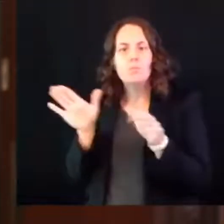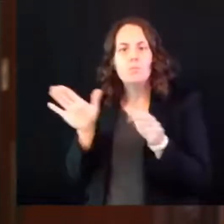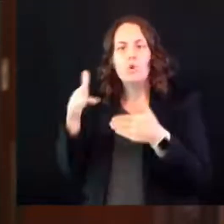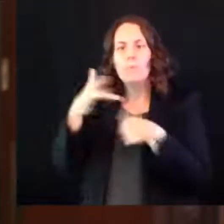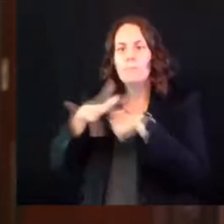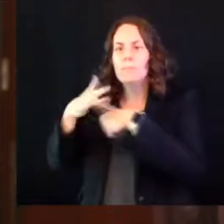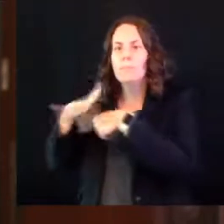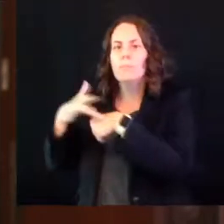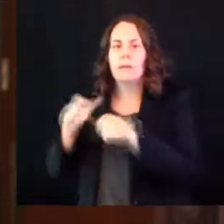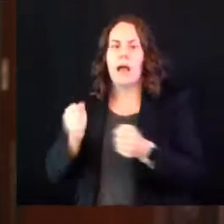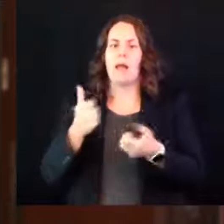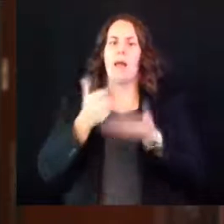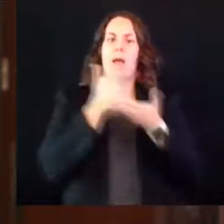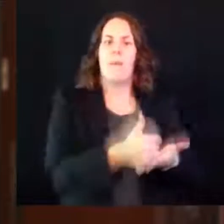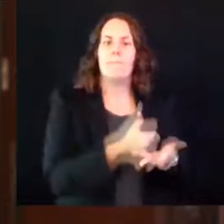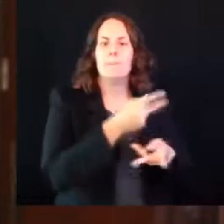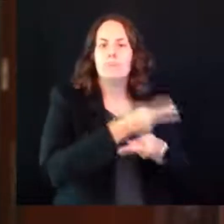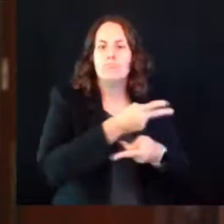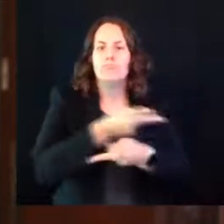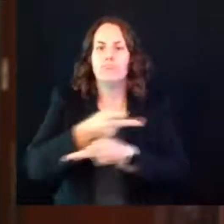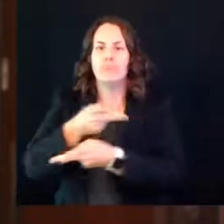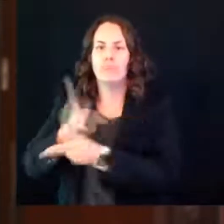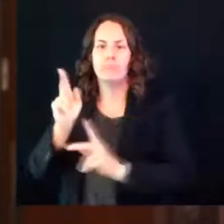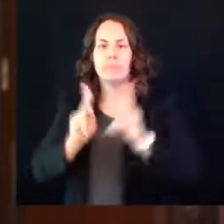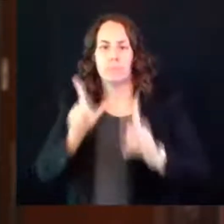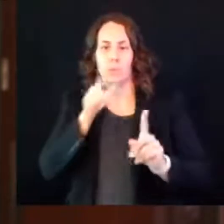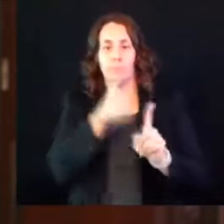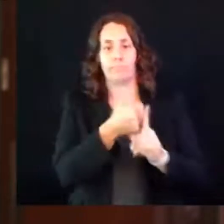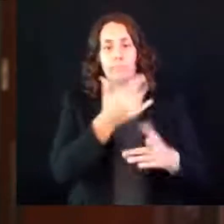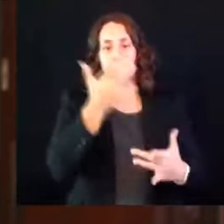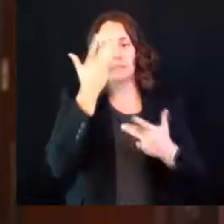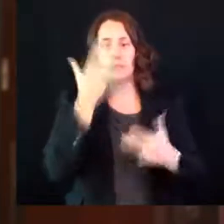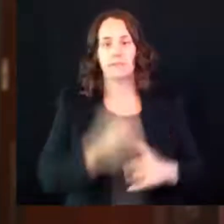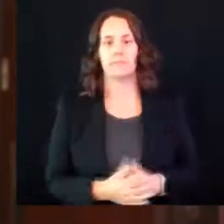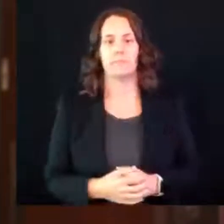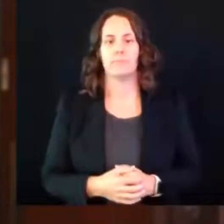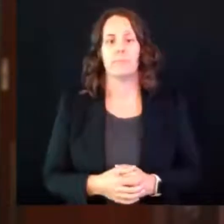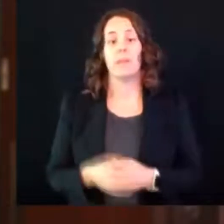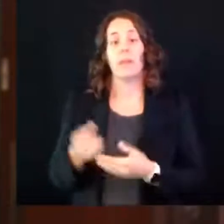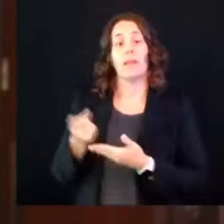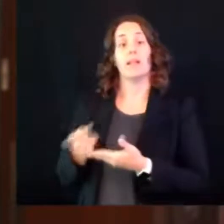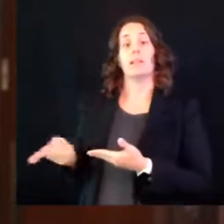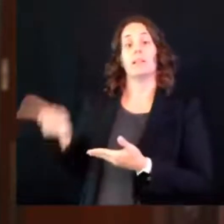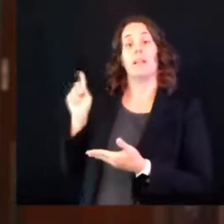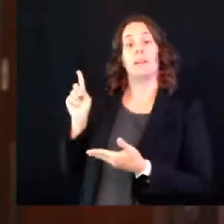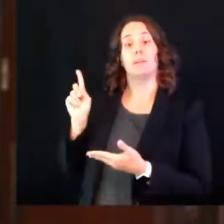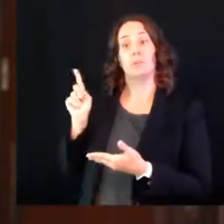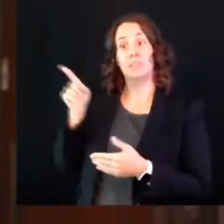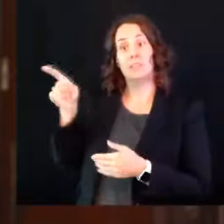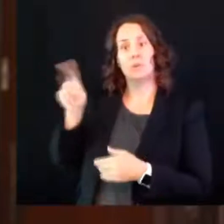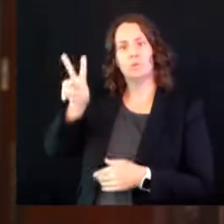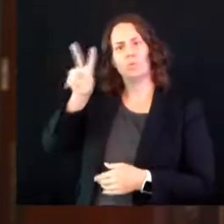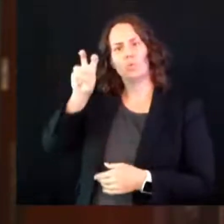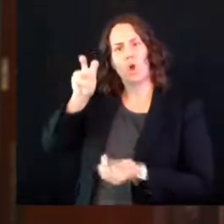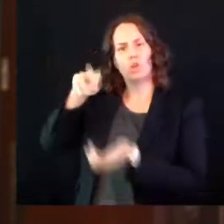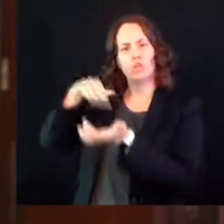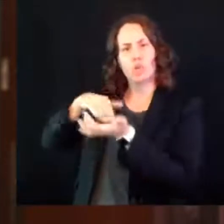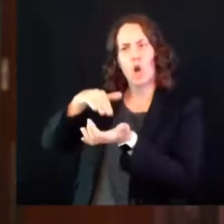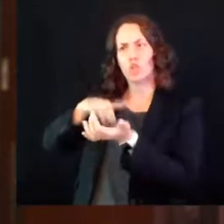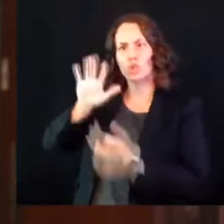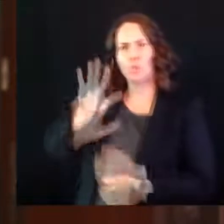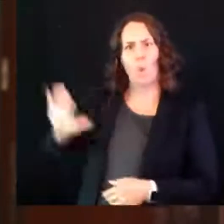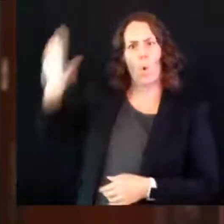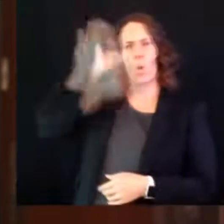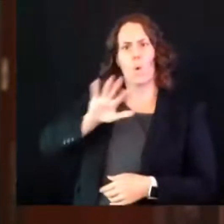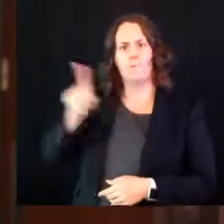than 200 doctors in Brown County called on elected officials and individuals to do their part and help